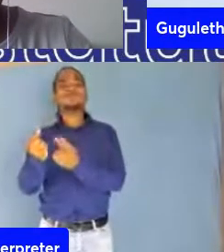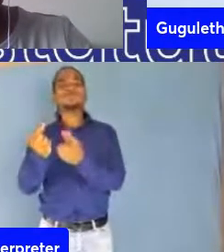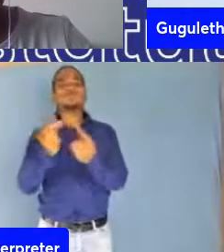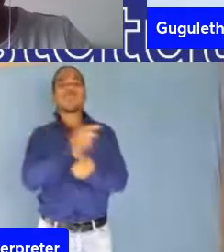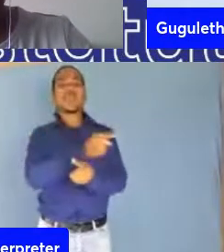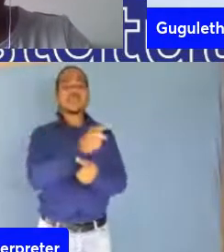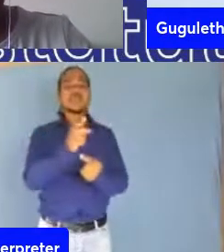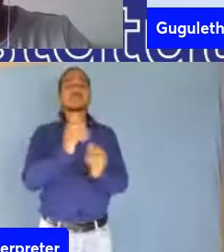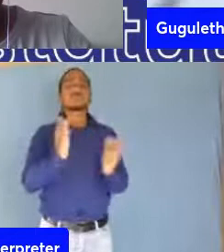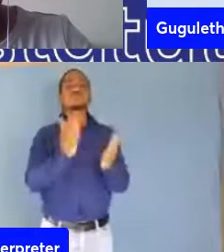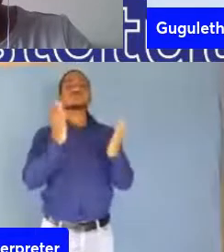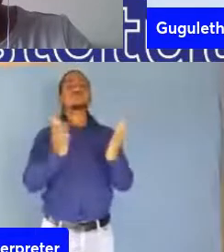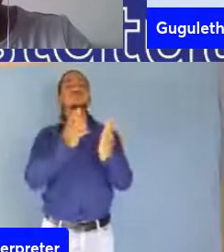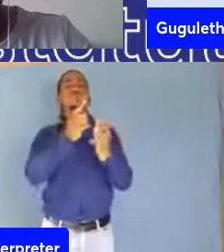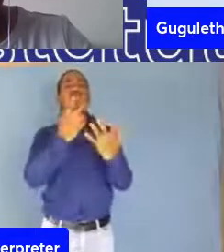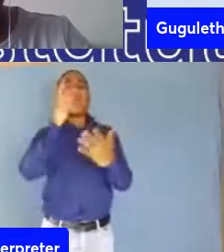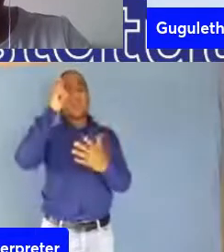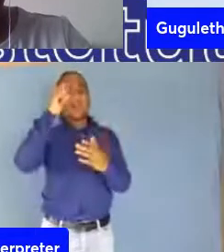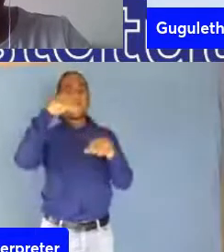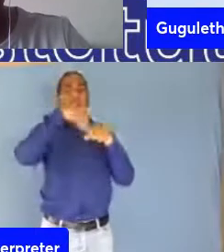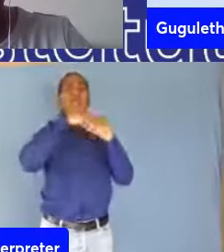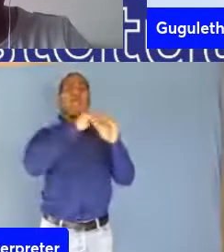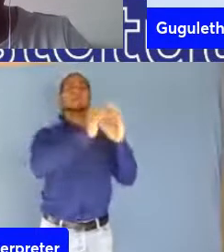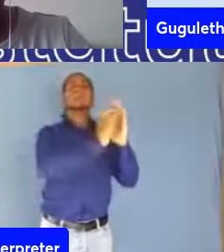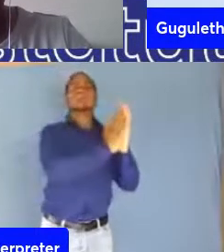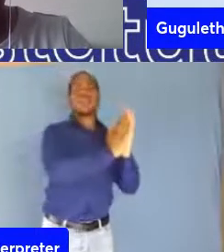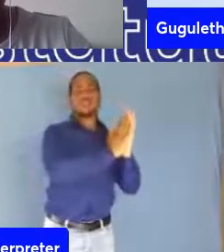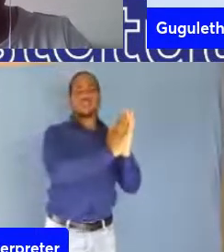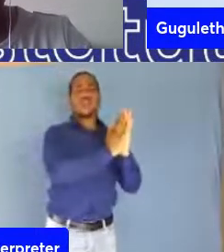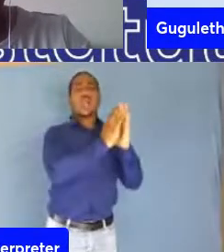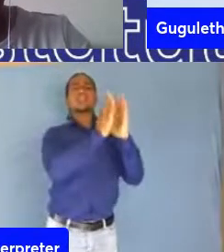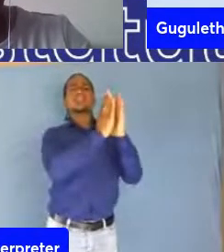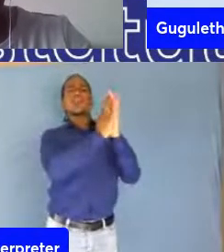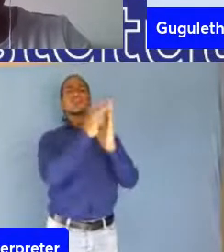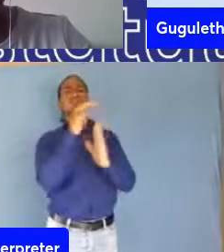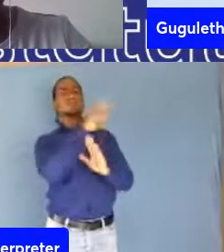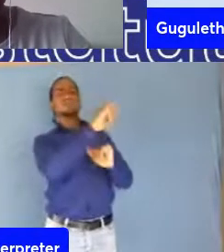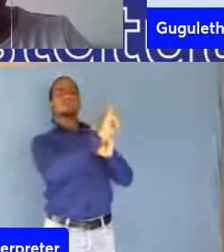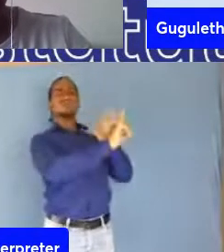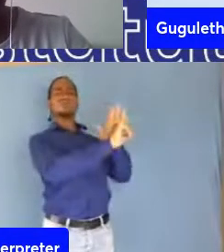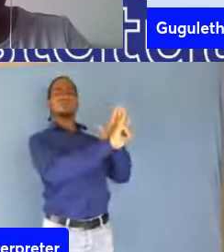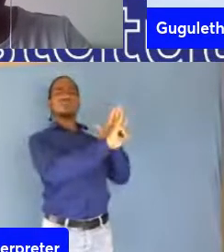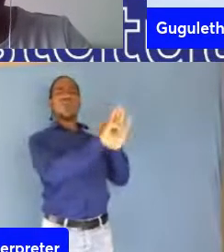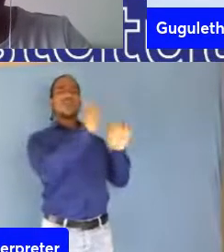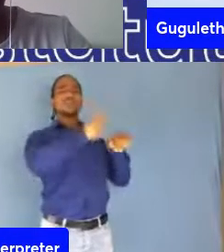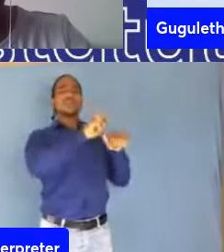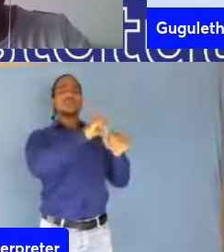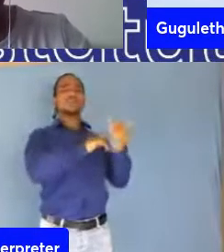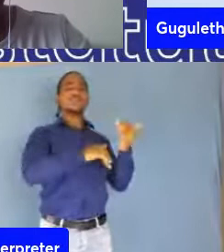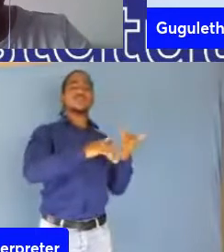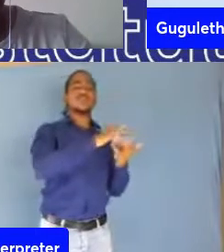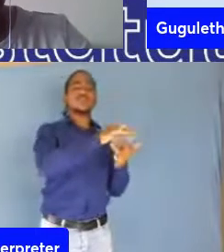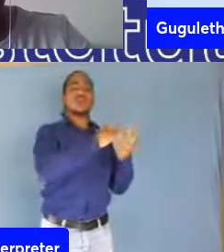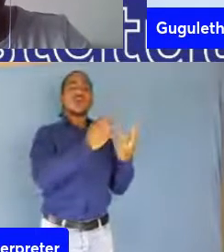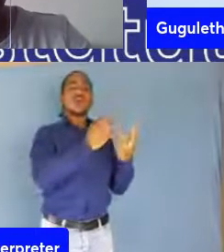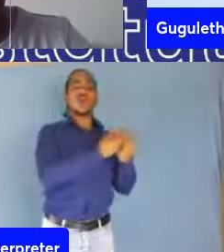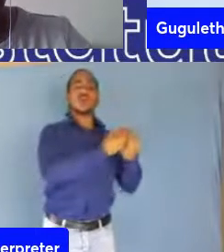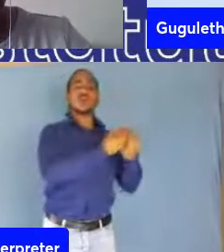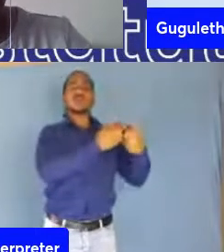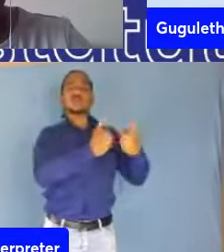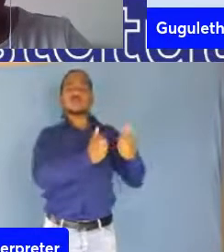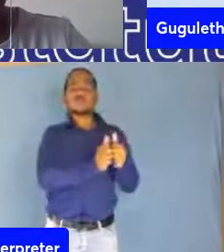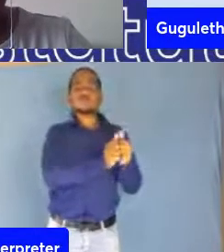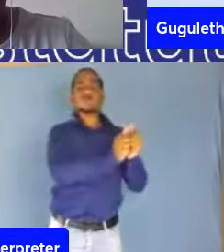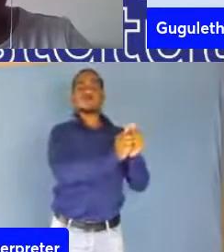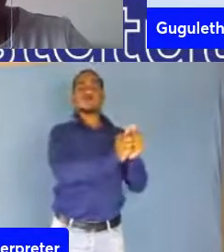that people identify with and want to be associated with and assimilate with will oftentimes perpetuate these acts